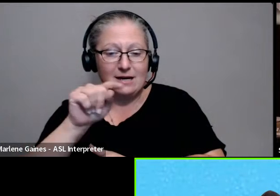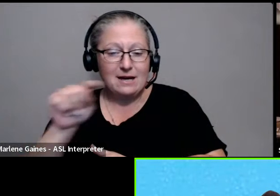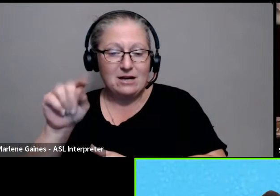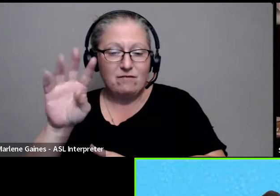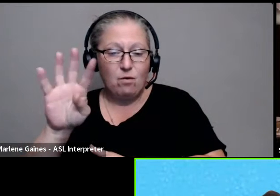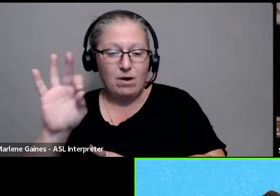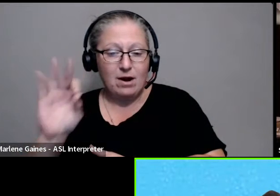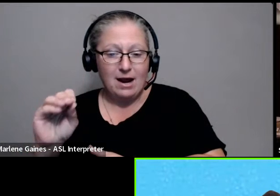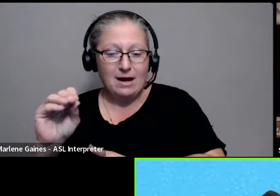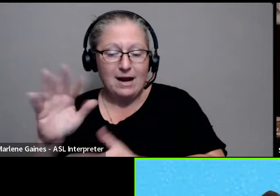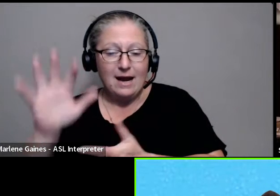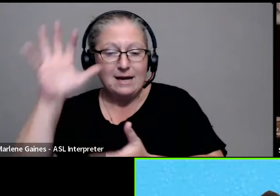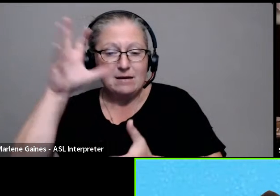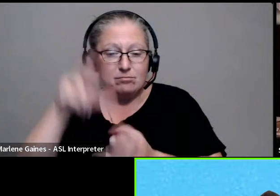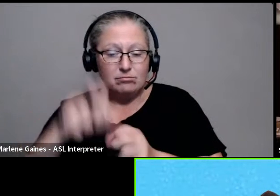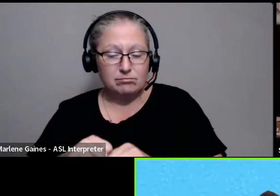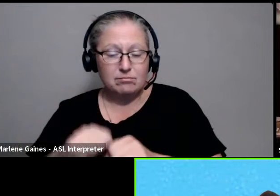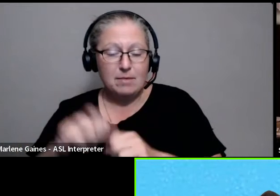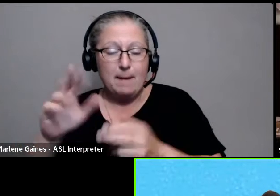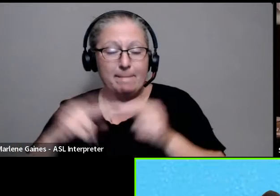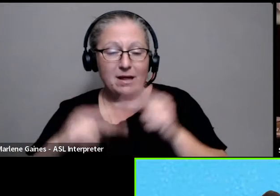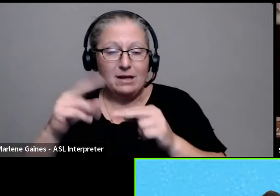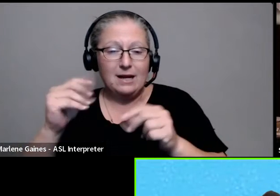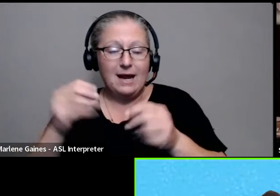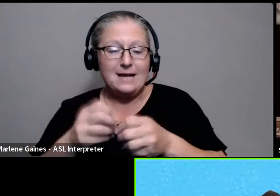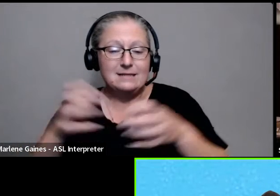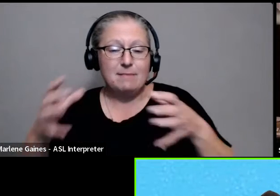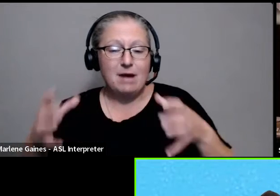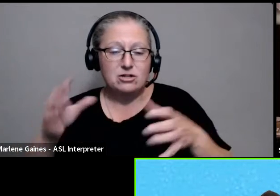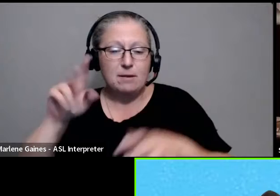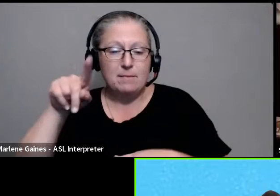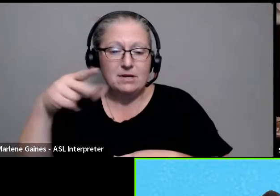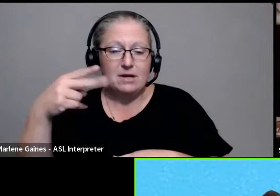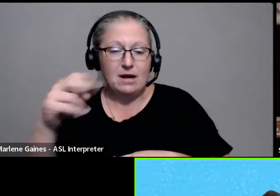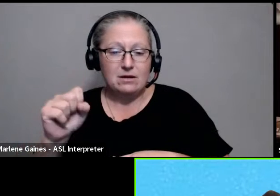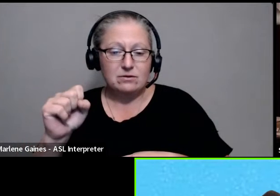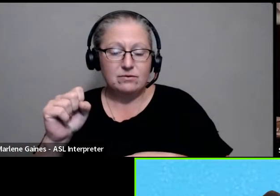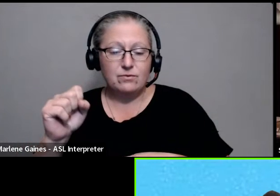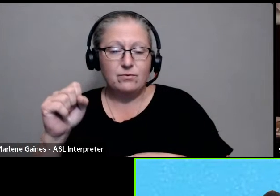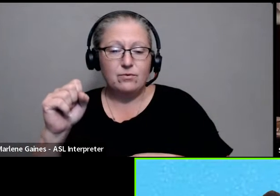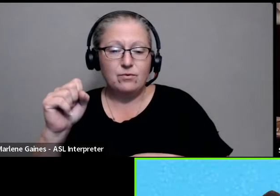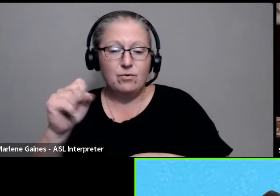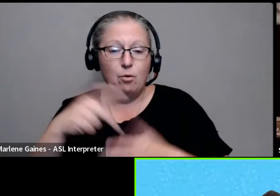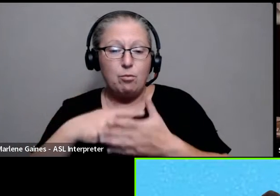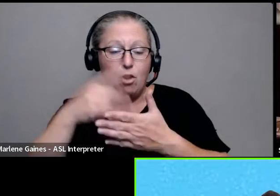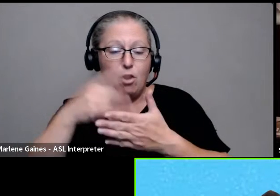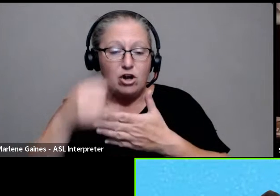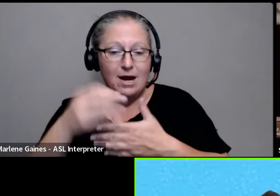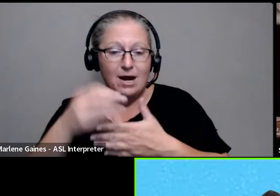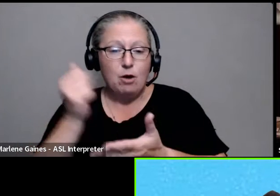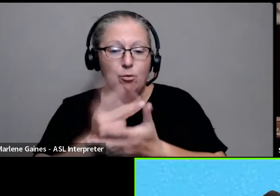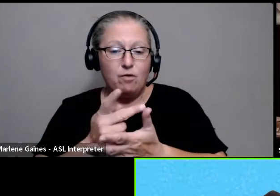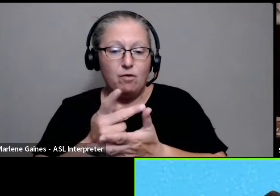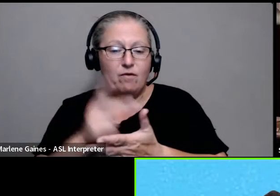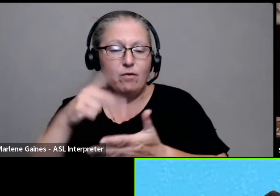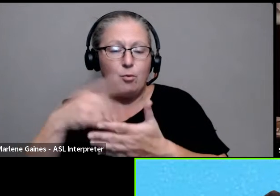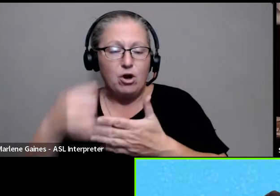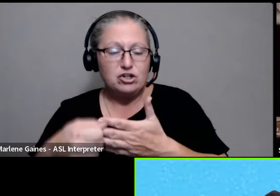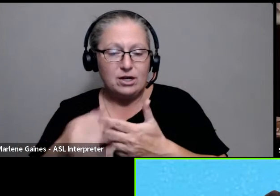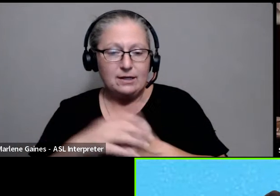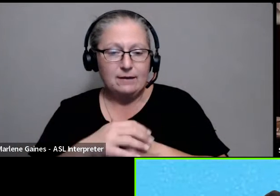026-310-490, demolition of building and expansion of Peninsula High School, the project and approval of the